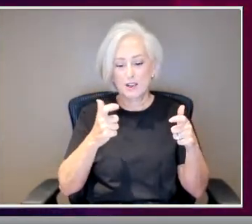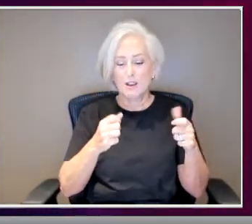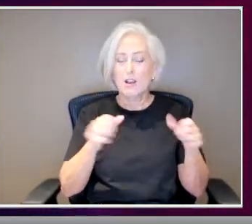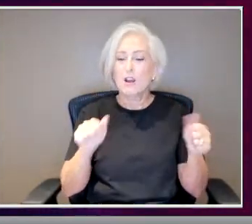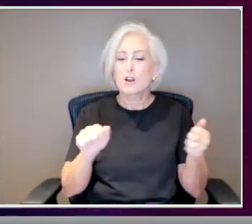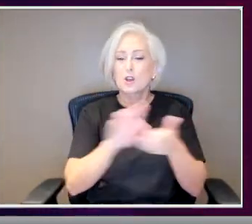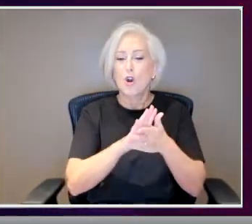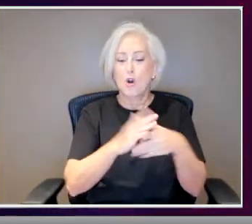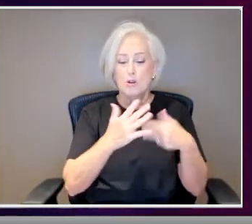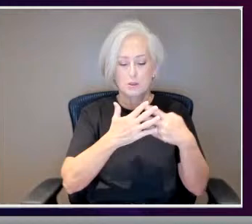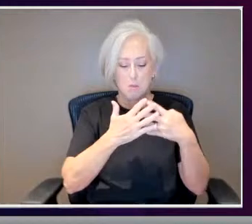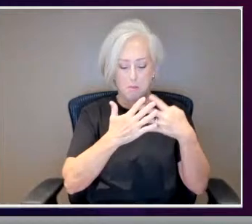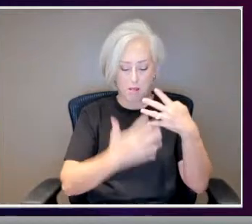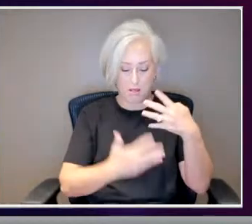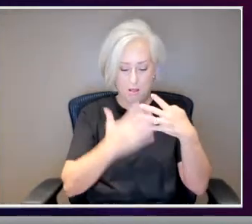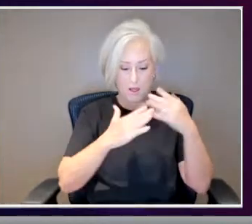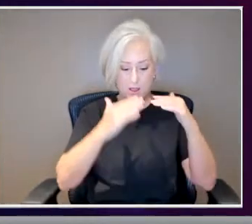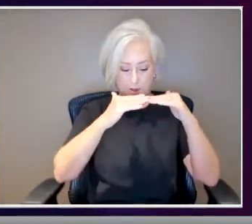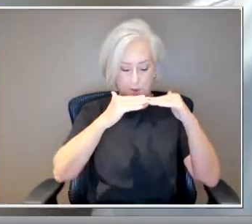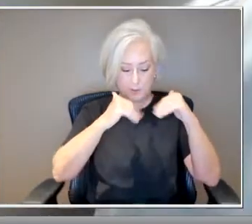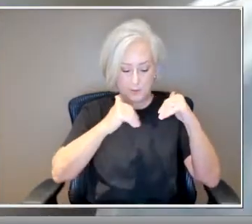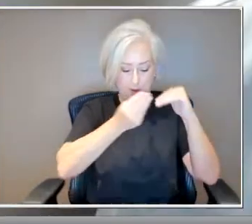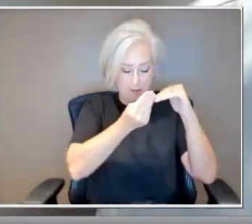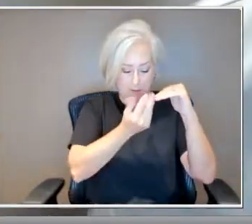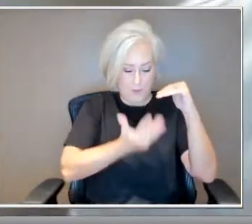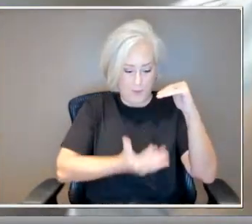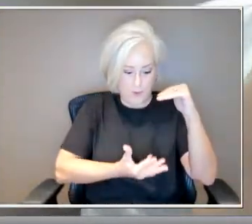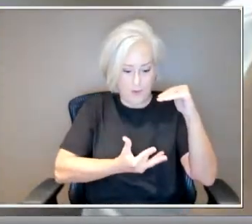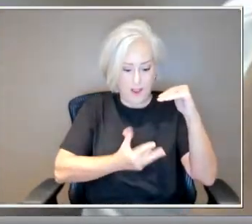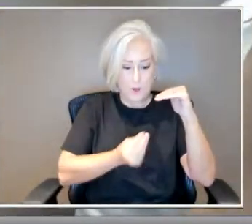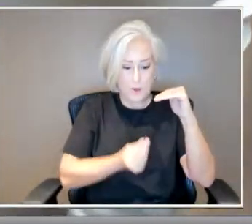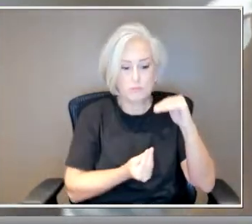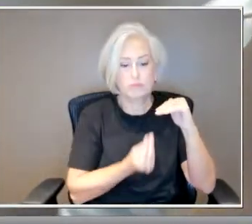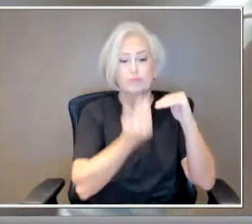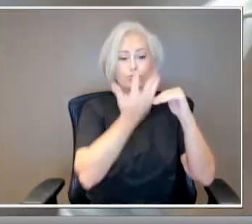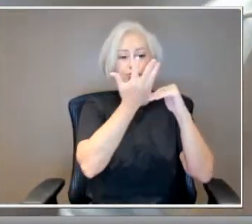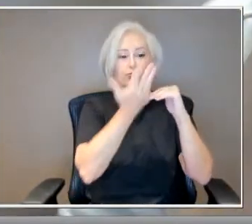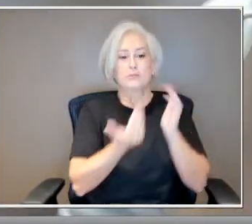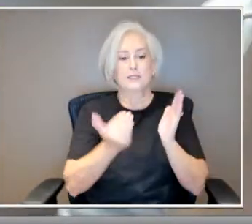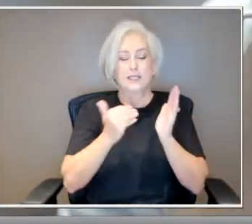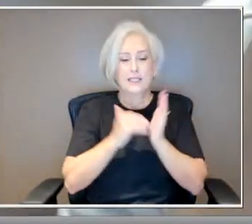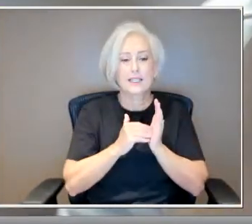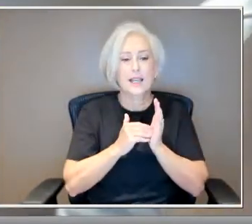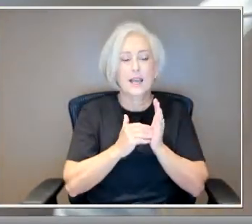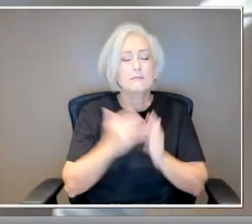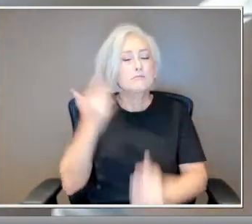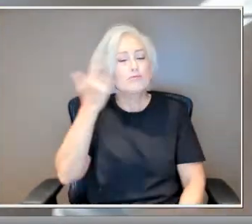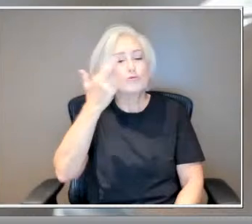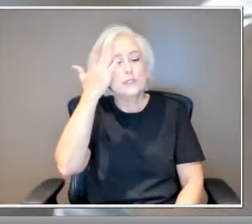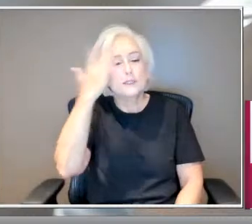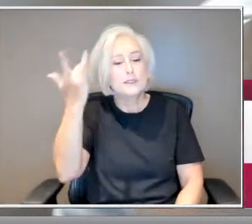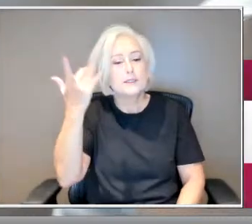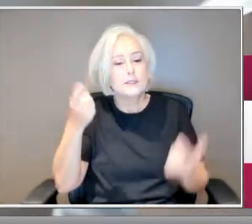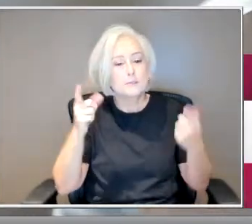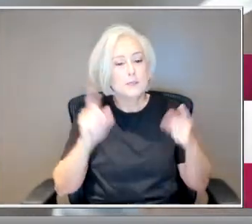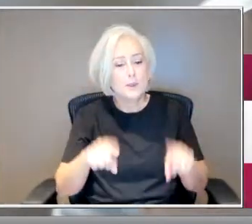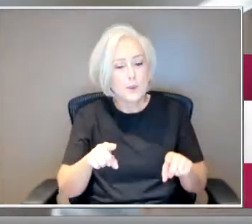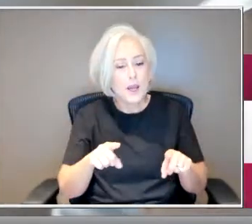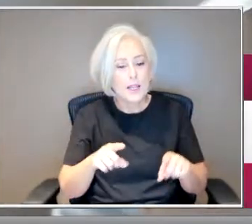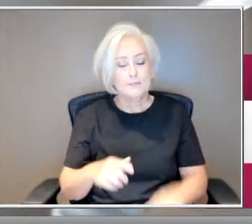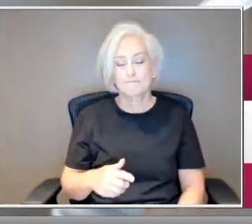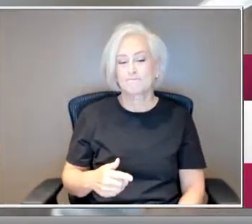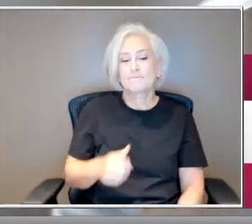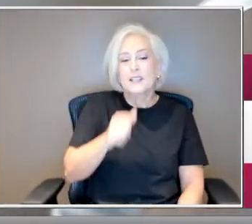problem? So it's very difficult to tell what really happened,